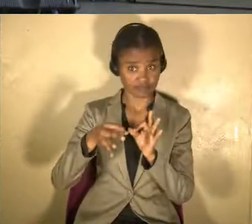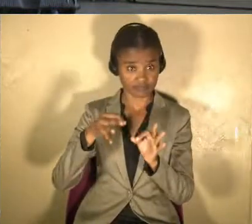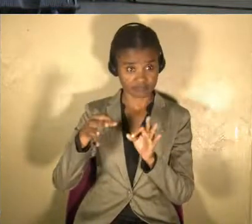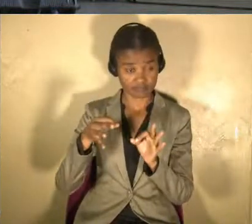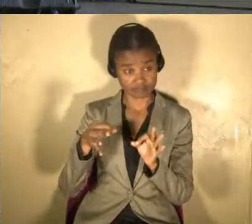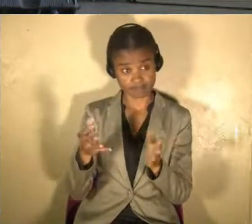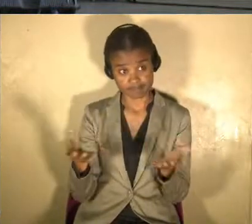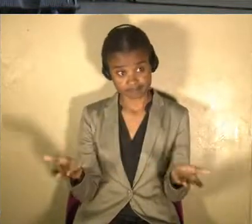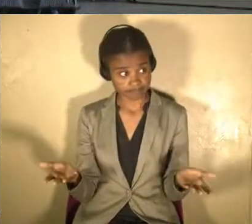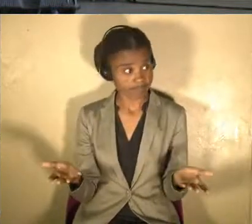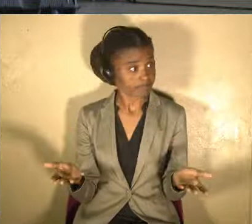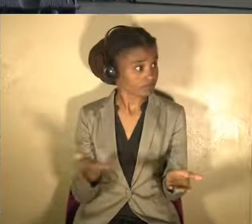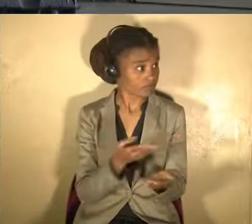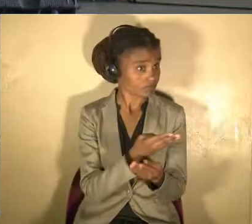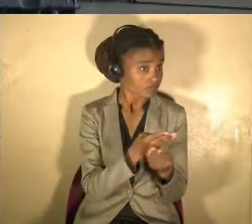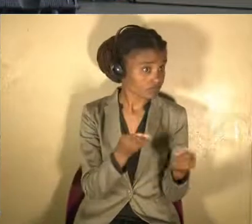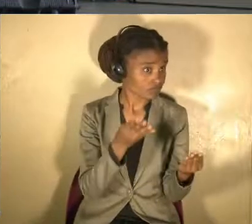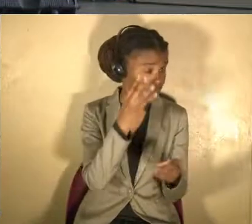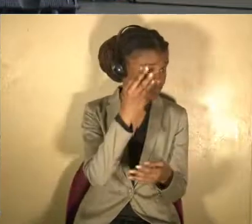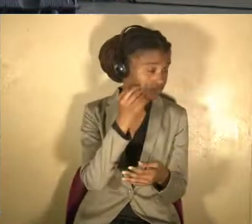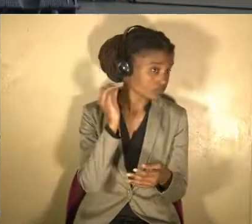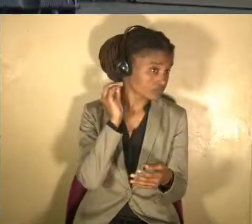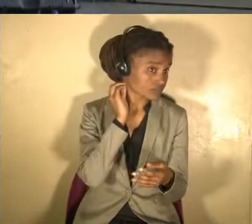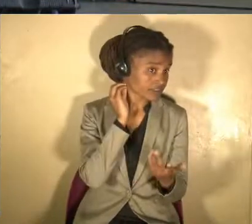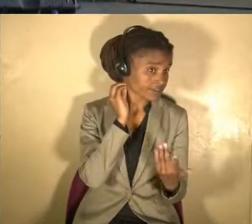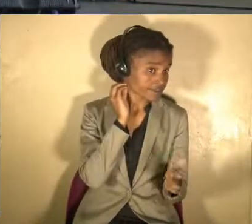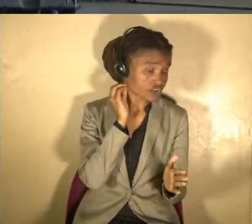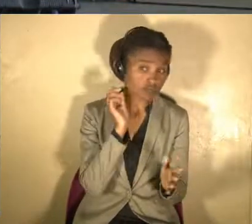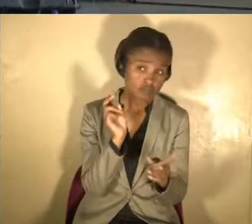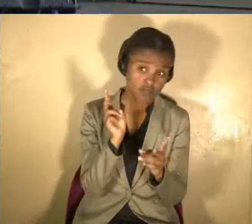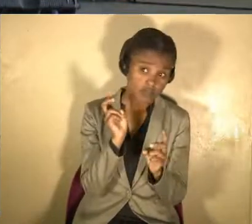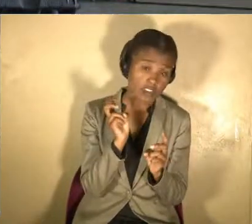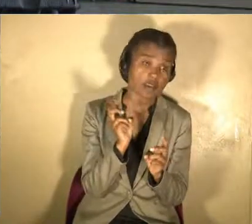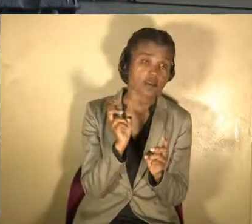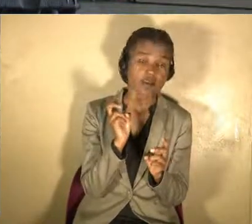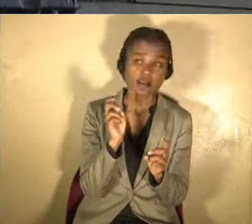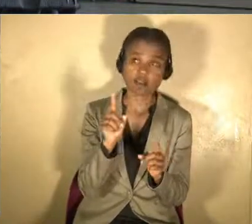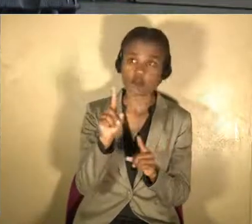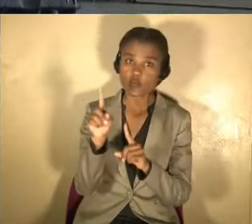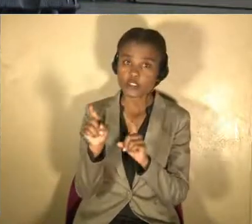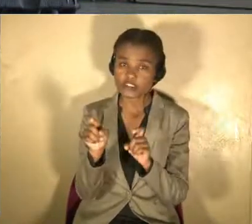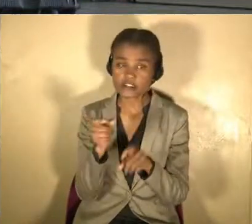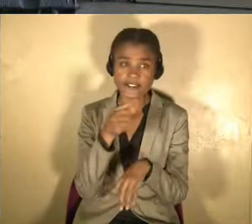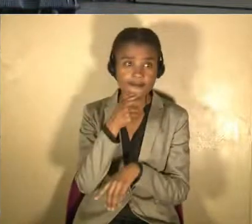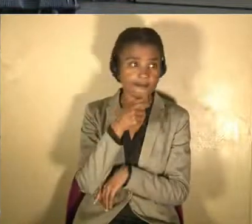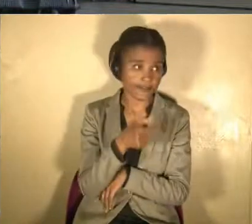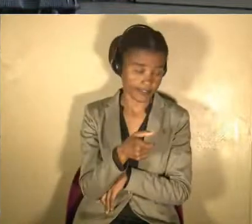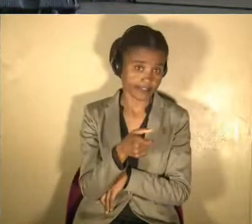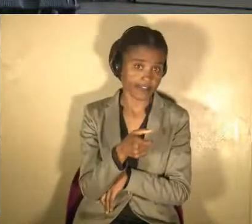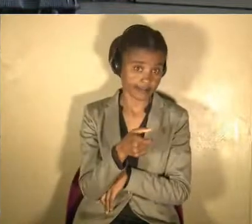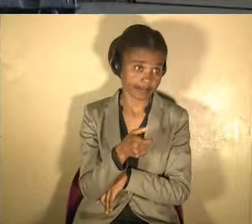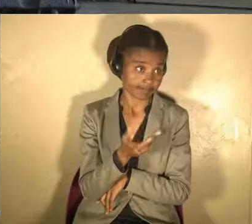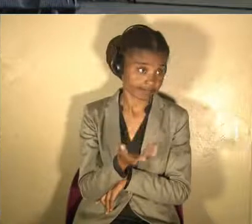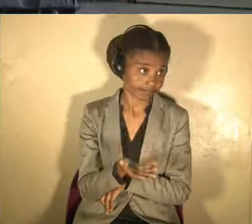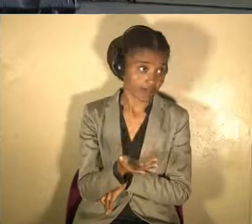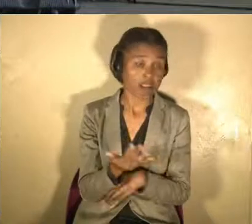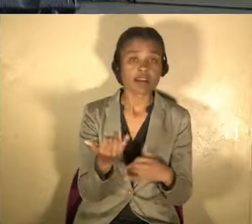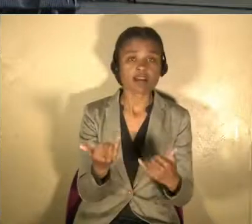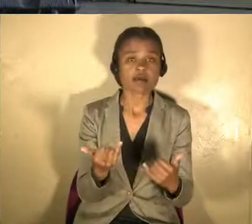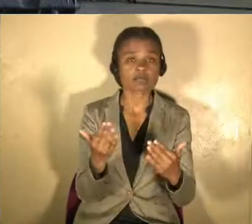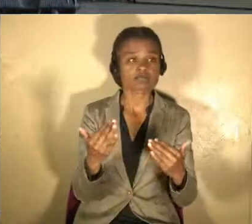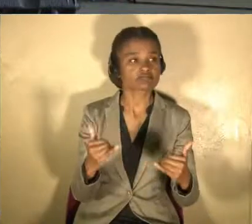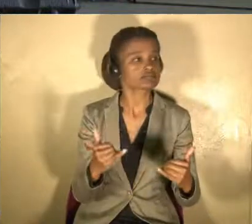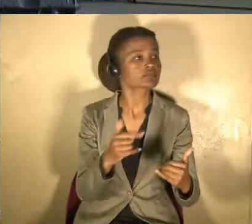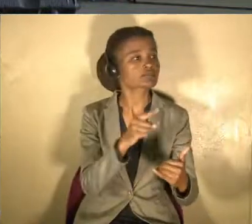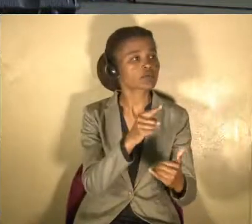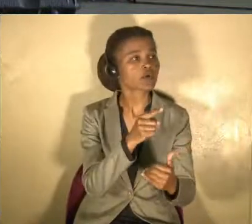your inputs and your comments, because ka se sebaka I'm going to afford you an opportunity ya hore